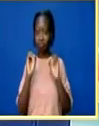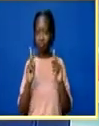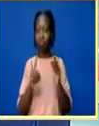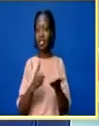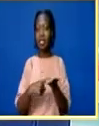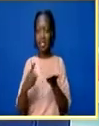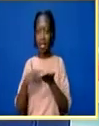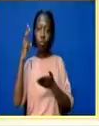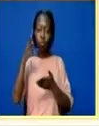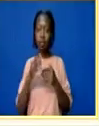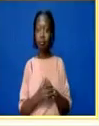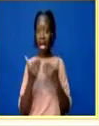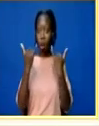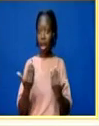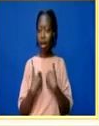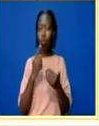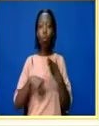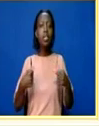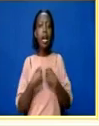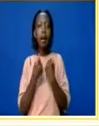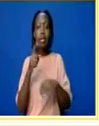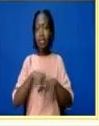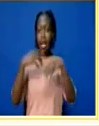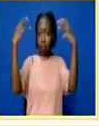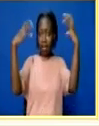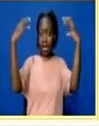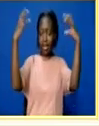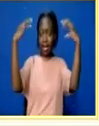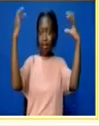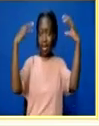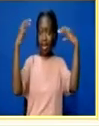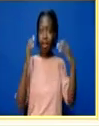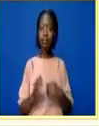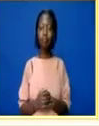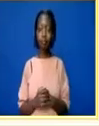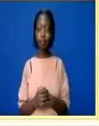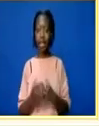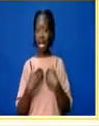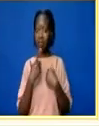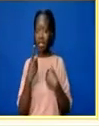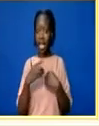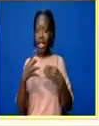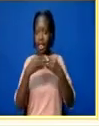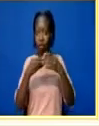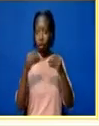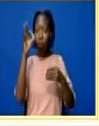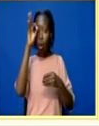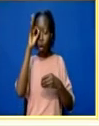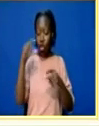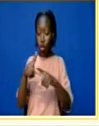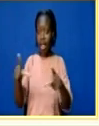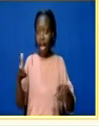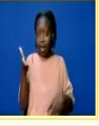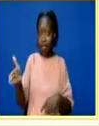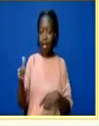Okay. So we have mm-hmm. what happens when the rain droplets hit the ground. You have told me they form holes. Yes. Right? Yes. Okay. So